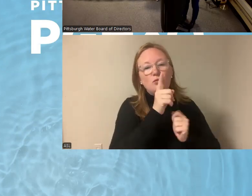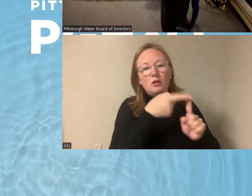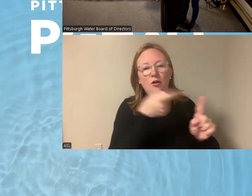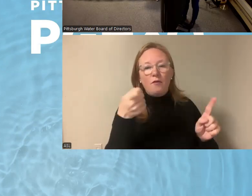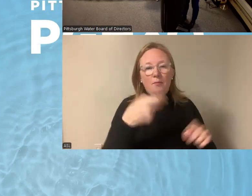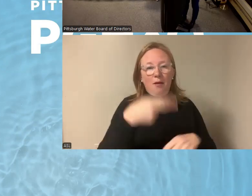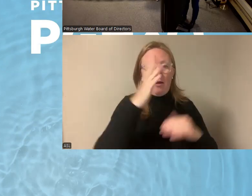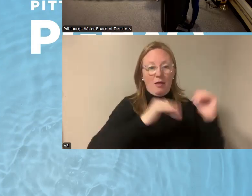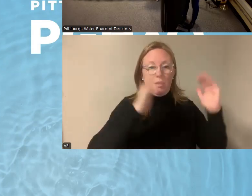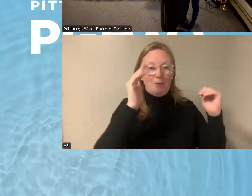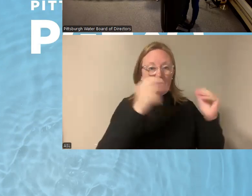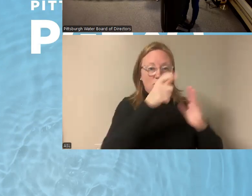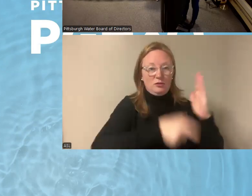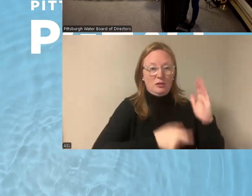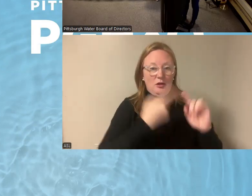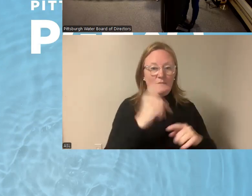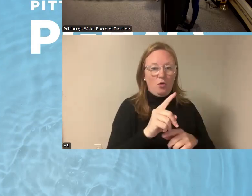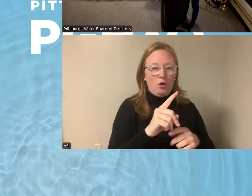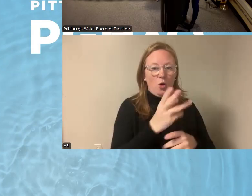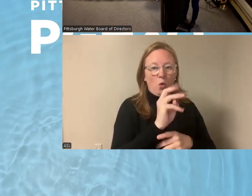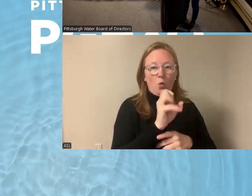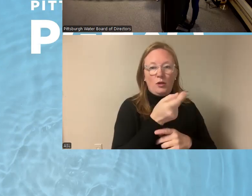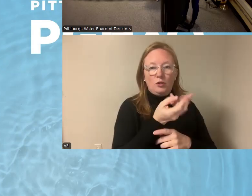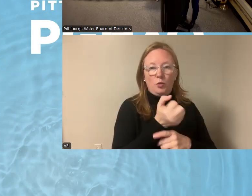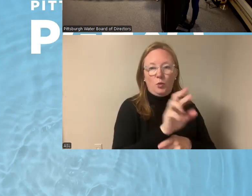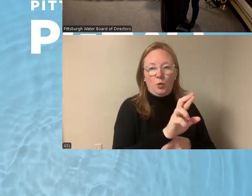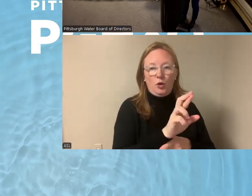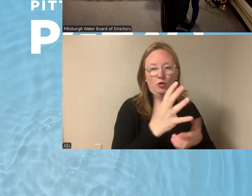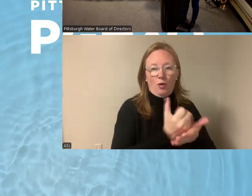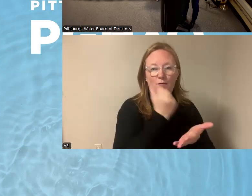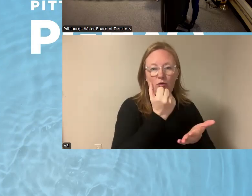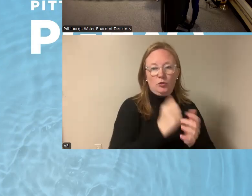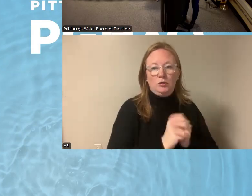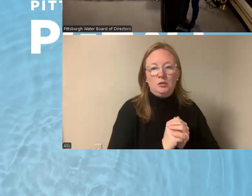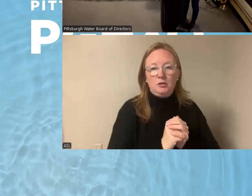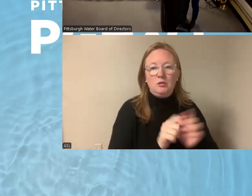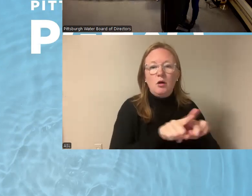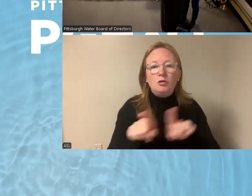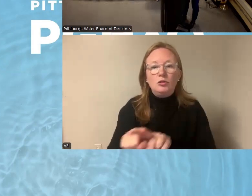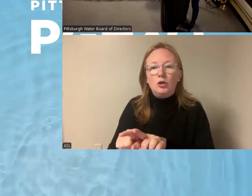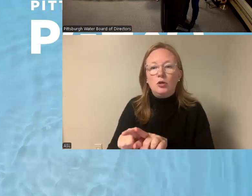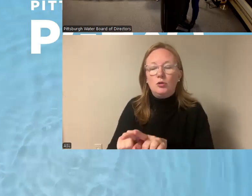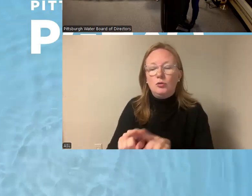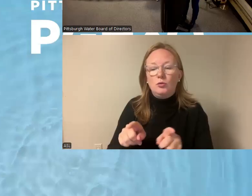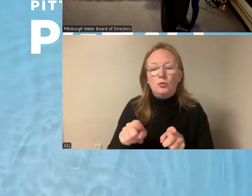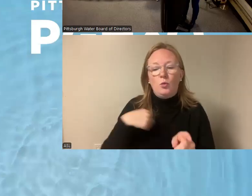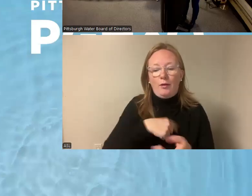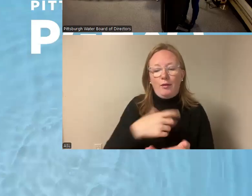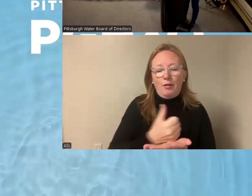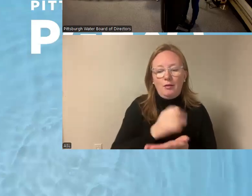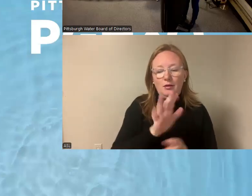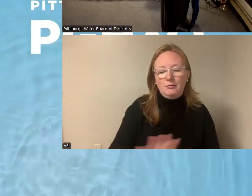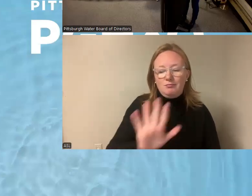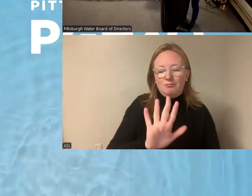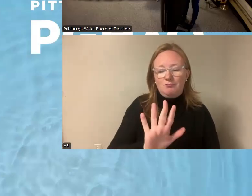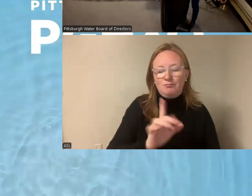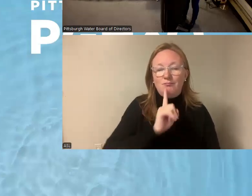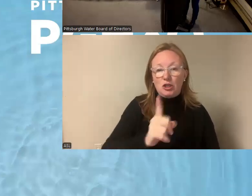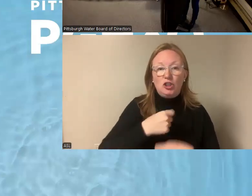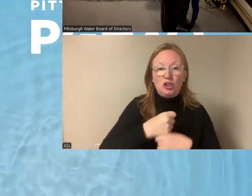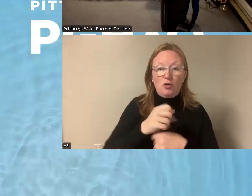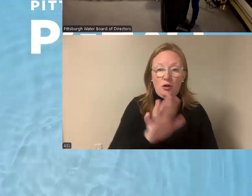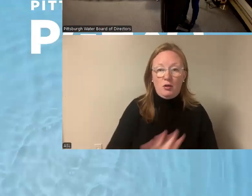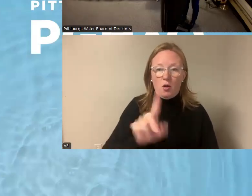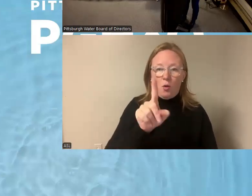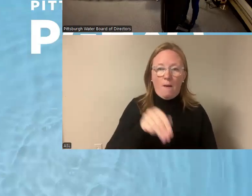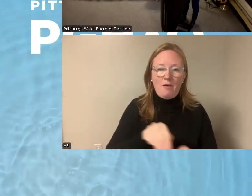higher than expected receipts for our wastewater revenues. And also, too, we've collected about, or we've actually generated about